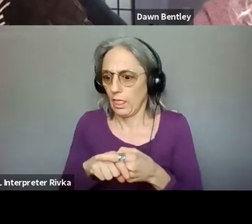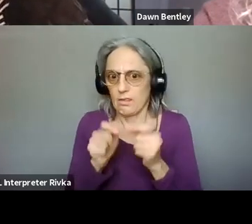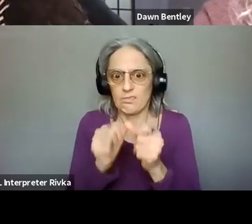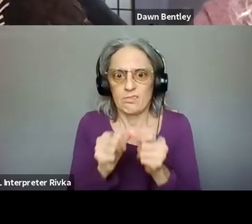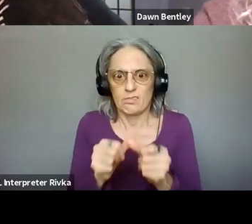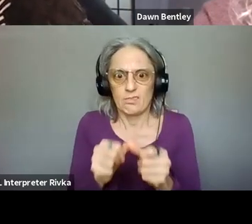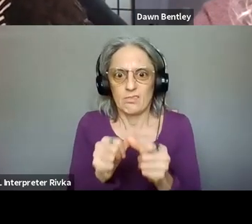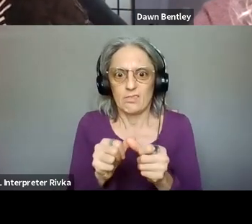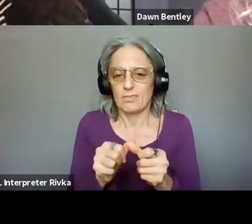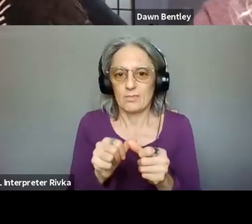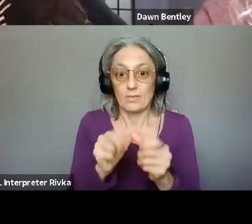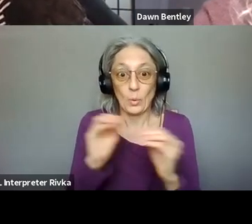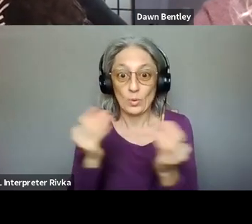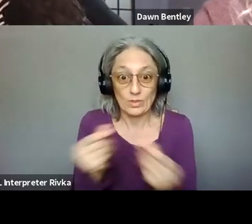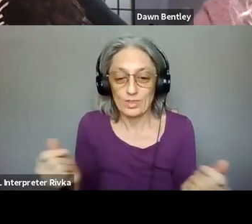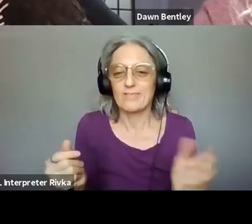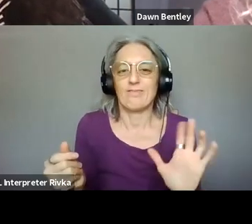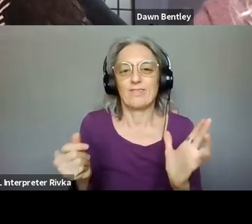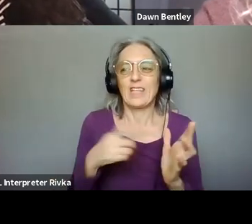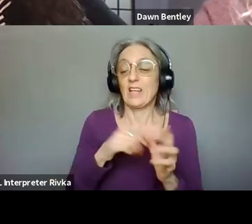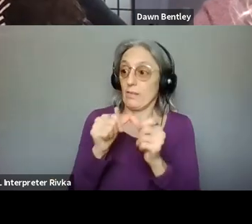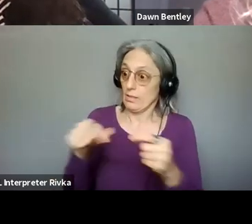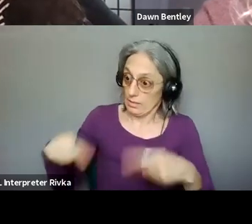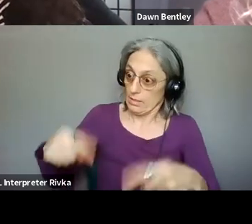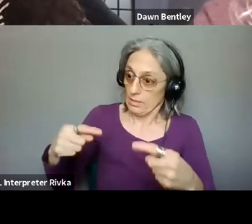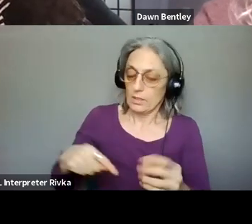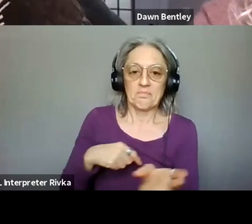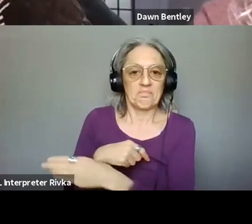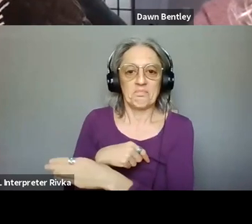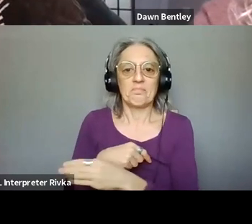guardians can't agree, someone else has to make a decision.